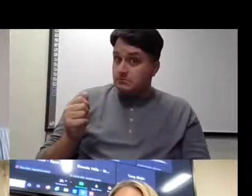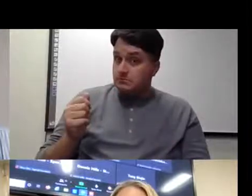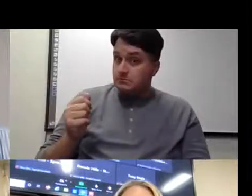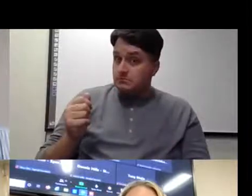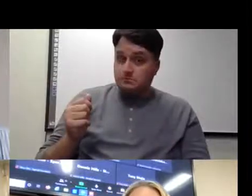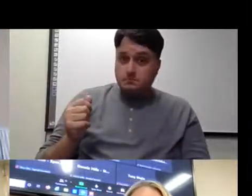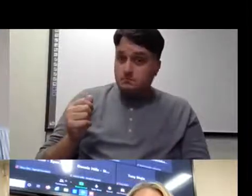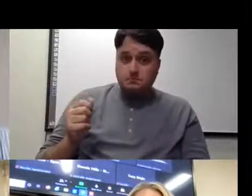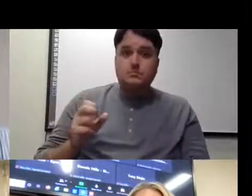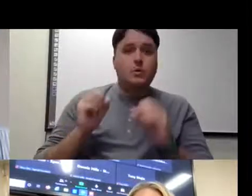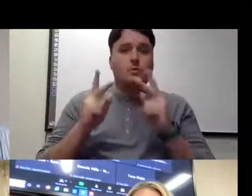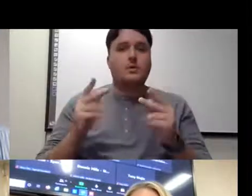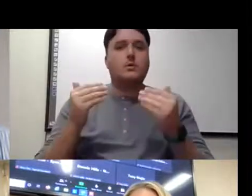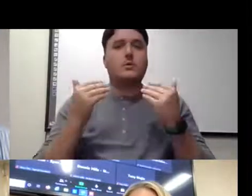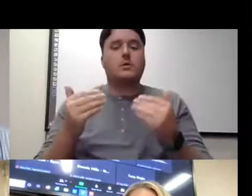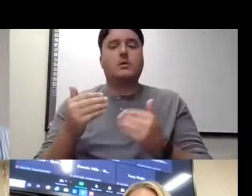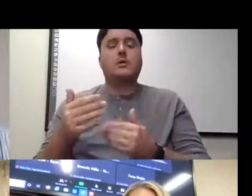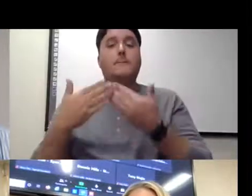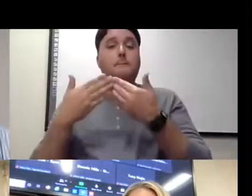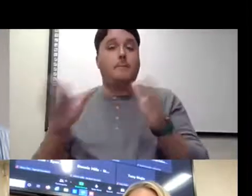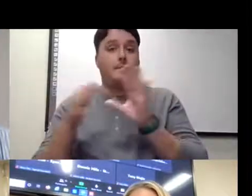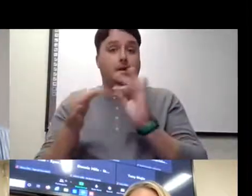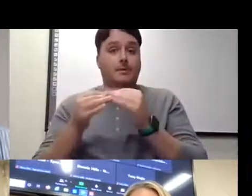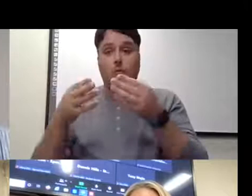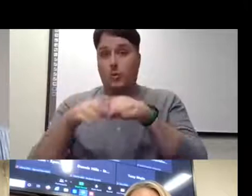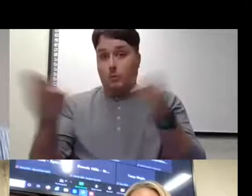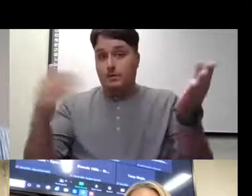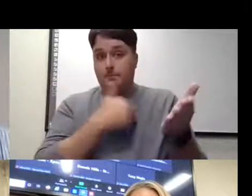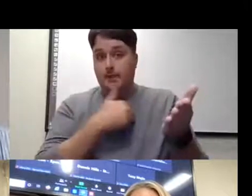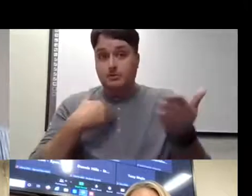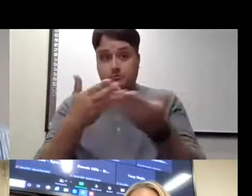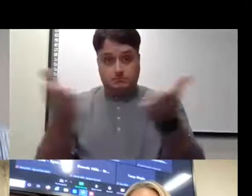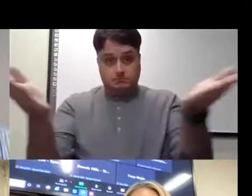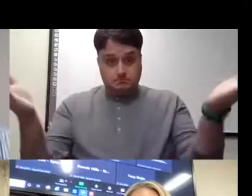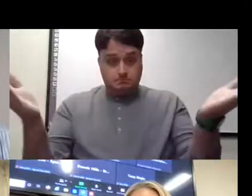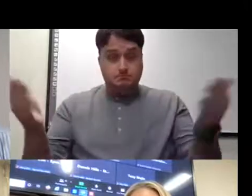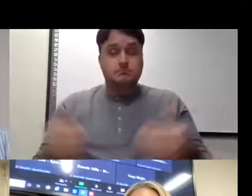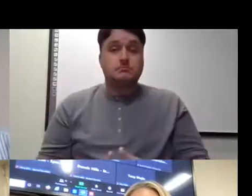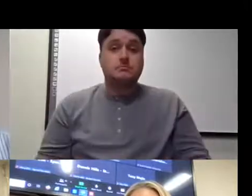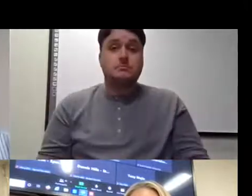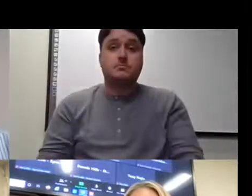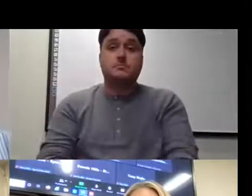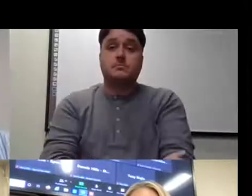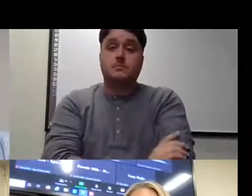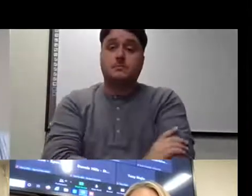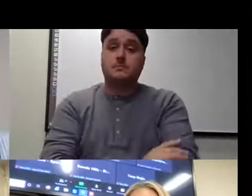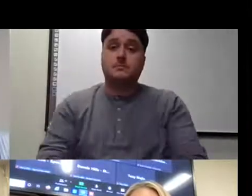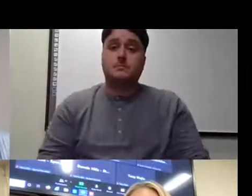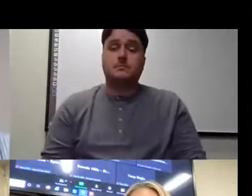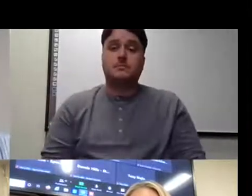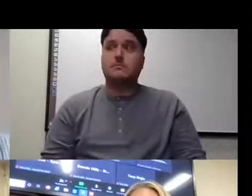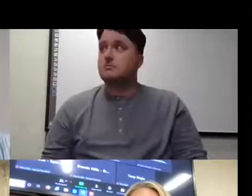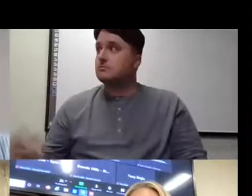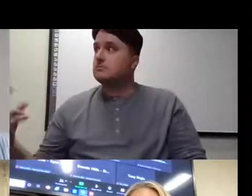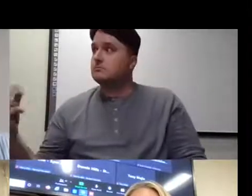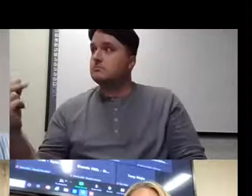No? Okay, we're going to go to public comment, opening up to the members and the public in the audience live first. No? Shaking heads. No, thank